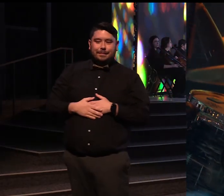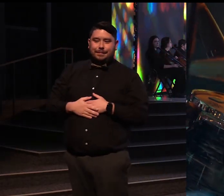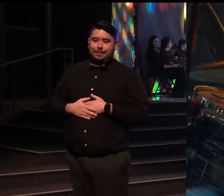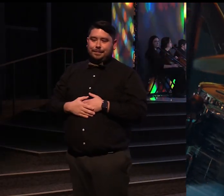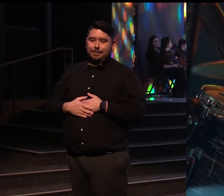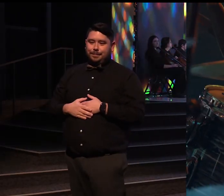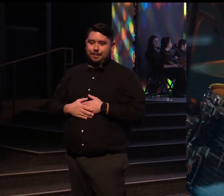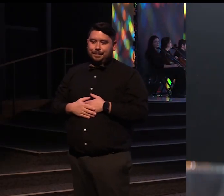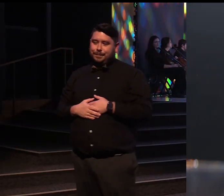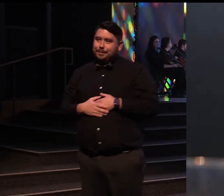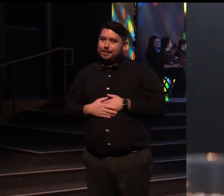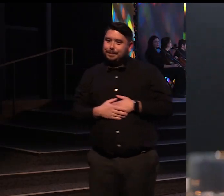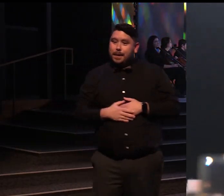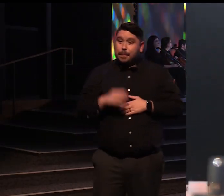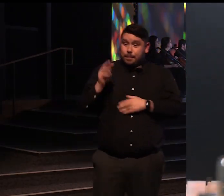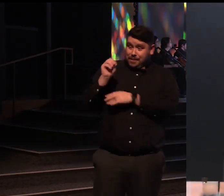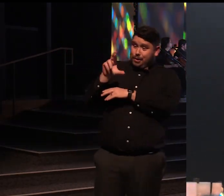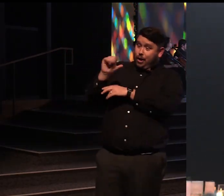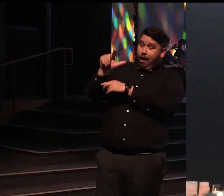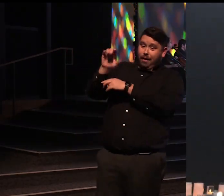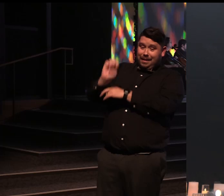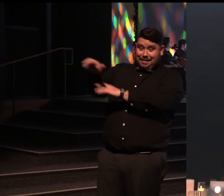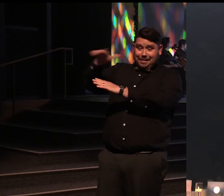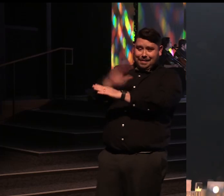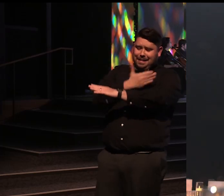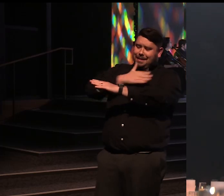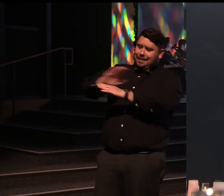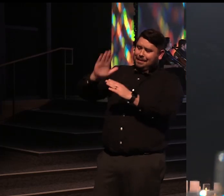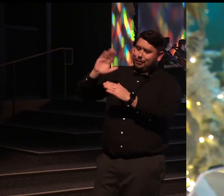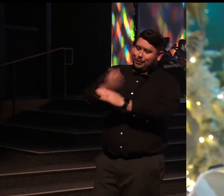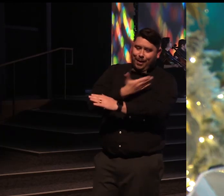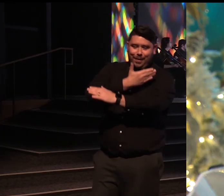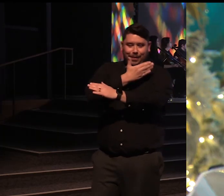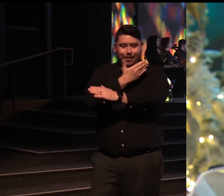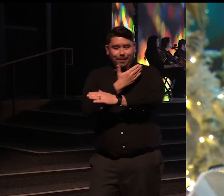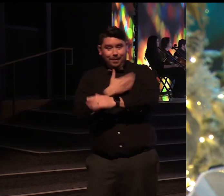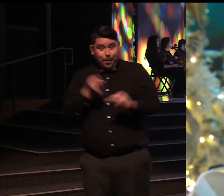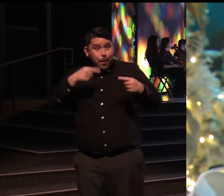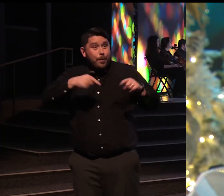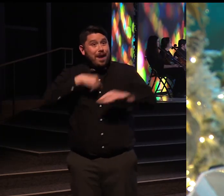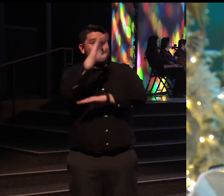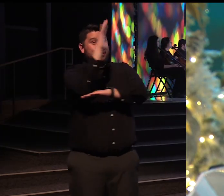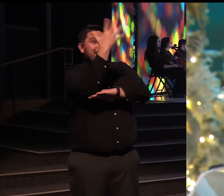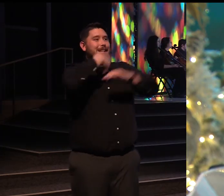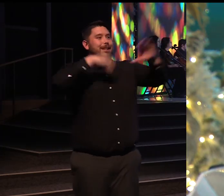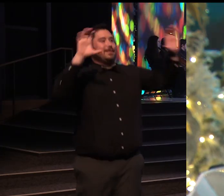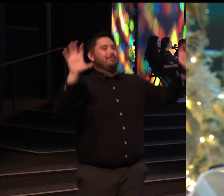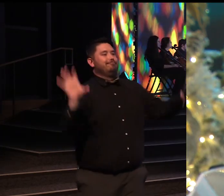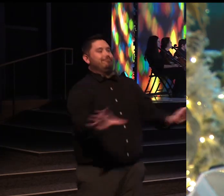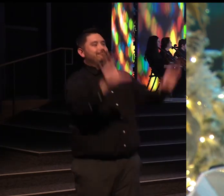Christmas. Mr. Cone is singing his chestnut song while we decorate.